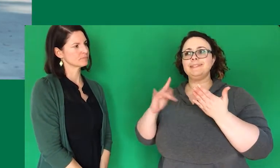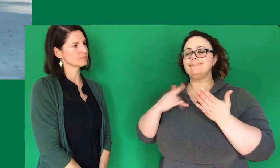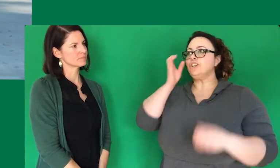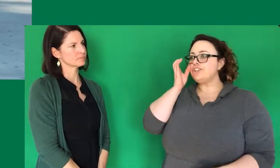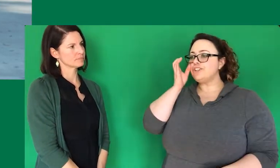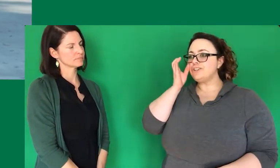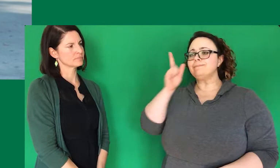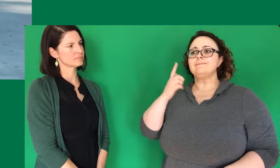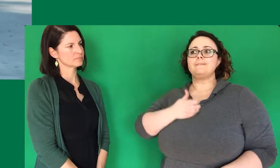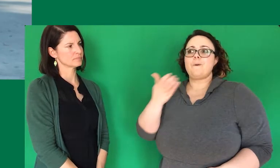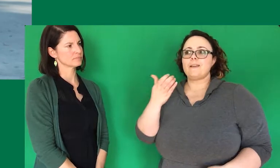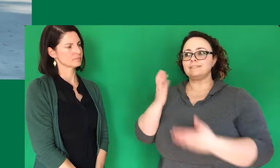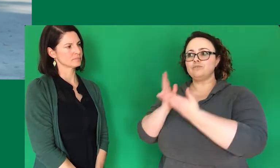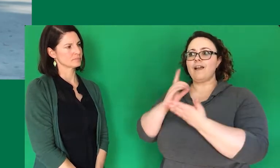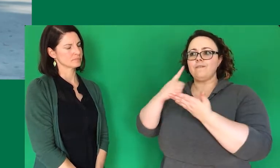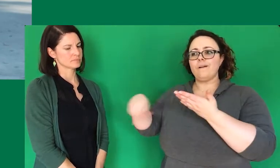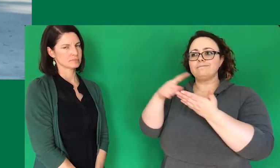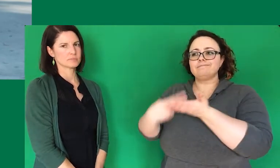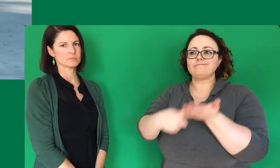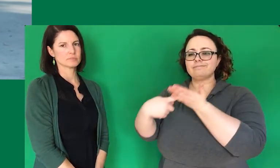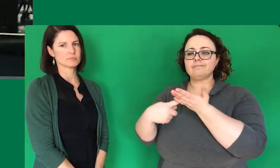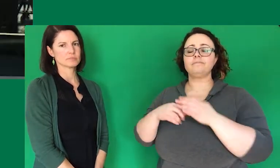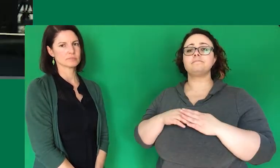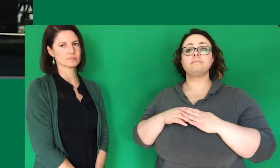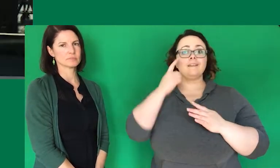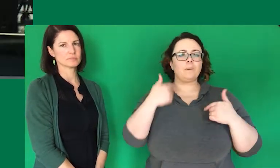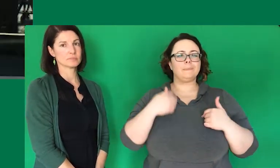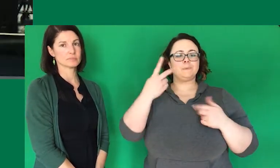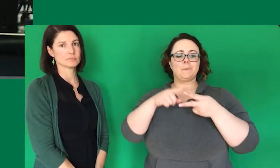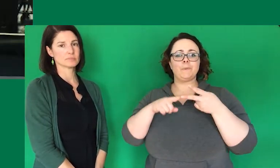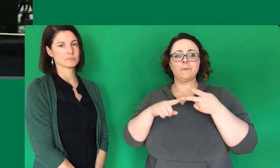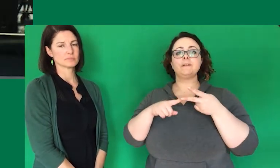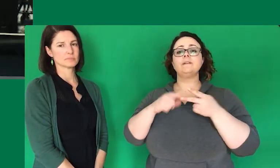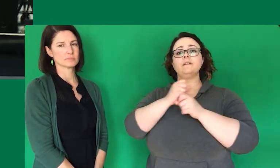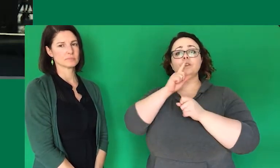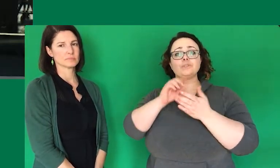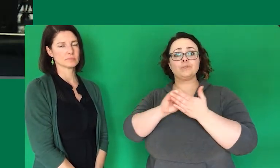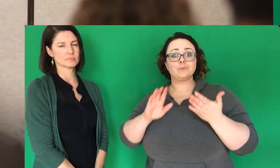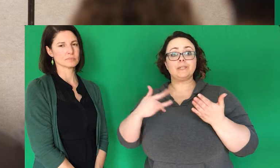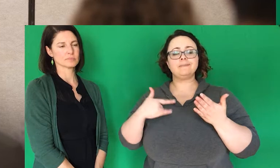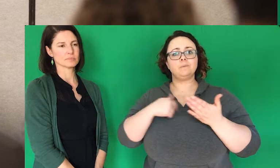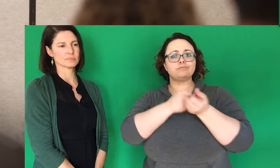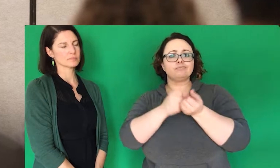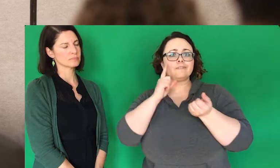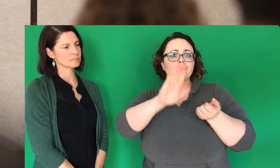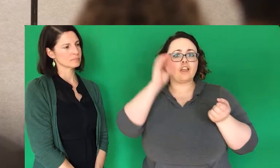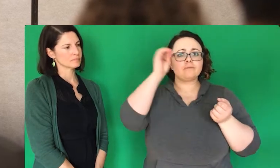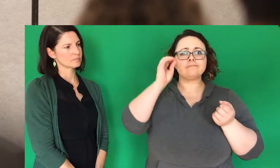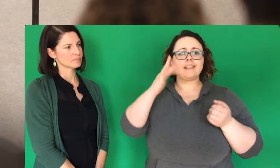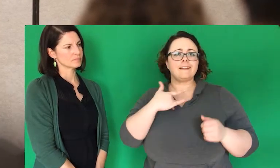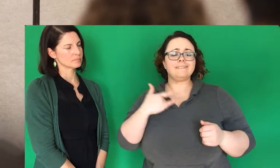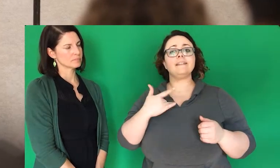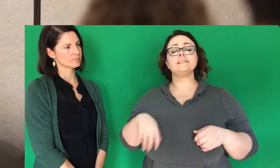ensure that students are being heard and that their voices are being brought to the table. For me, it's really two things. It's ensuring that students' voices are advocated for,